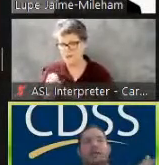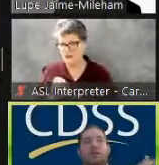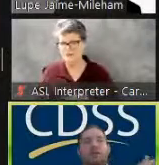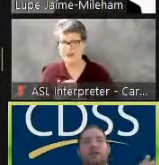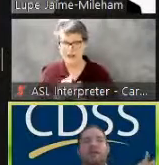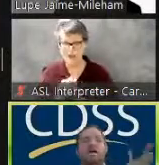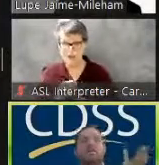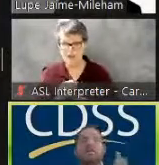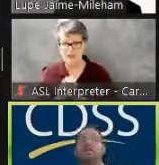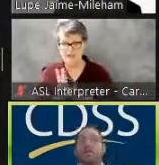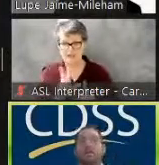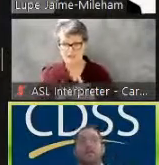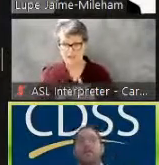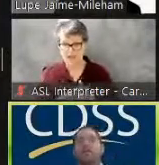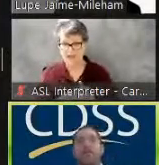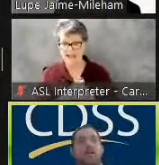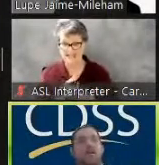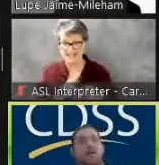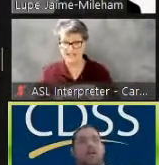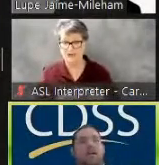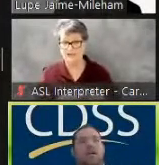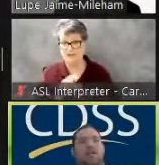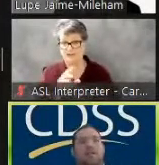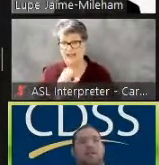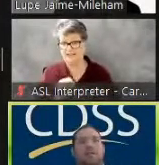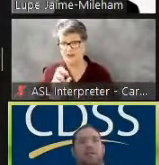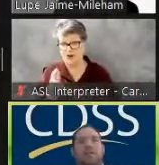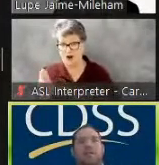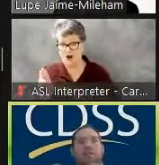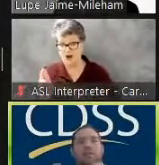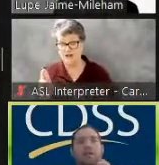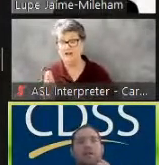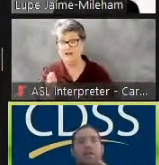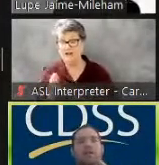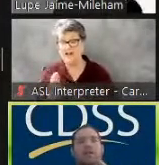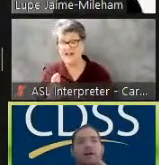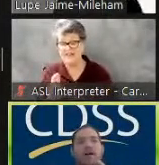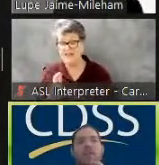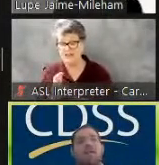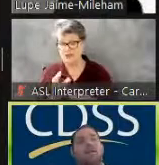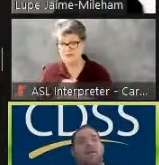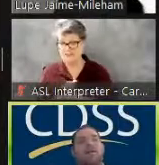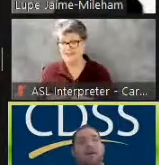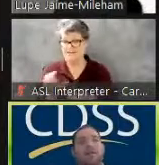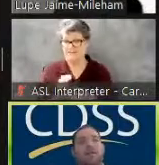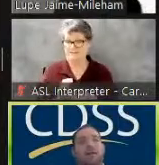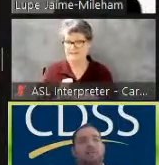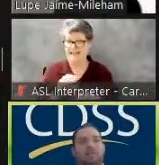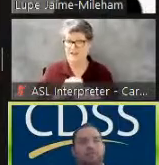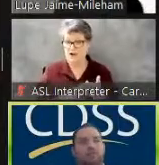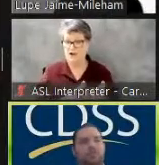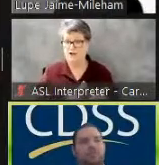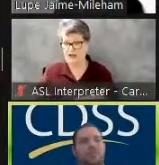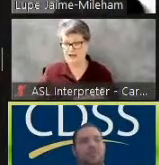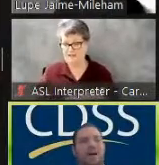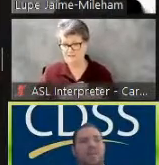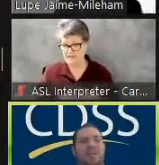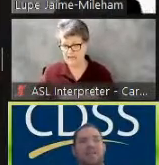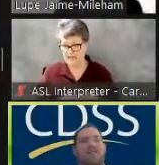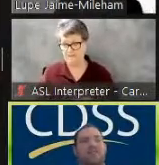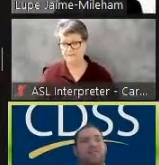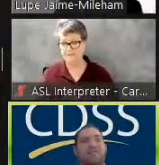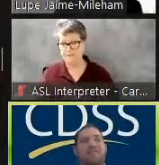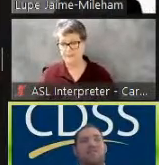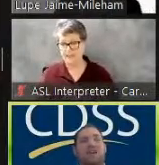applied to as an increase to the SRR, and contractors receive the proportional increase in their contract funding.